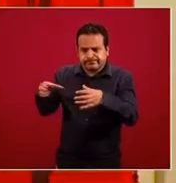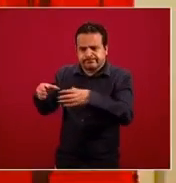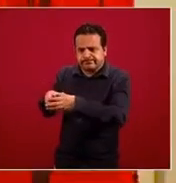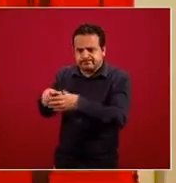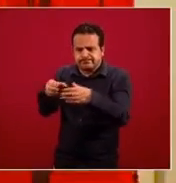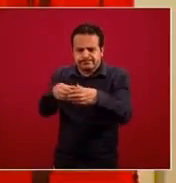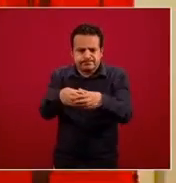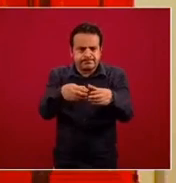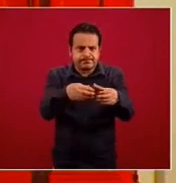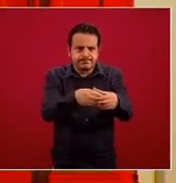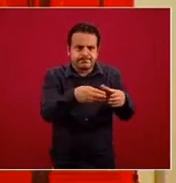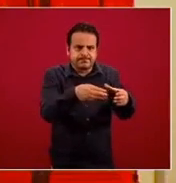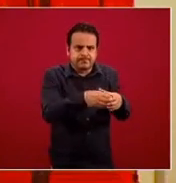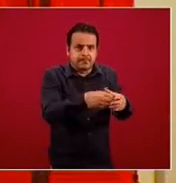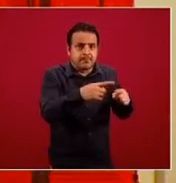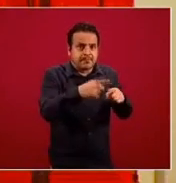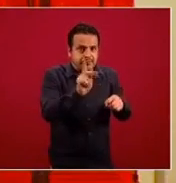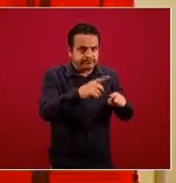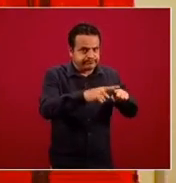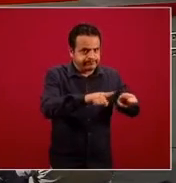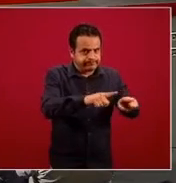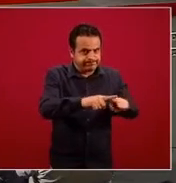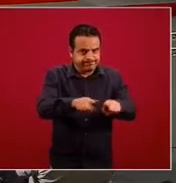fatalities so far.